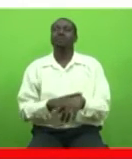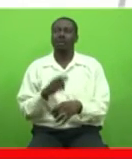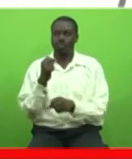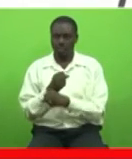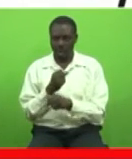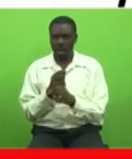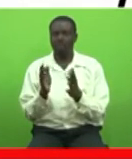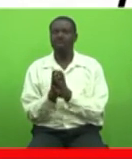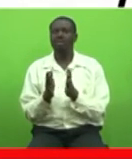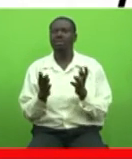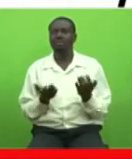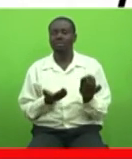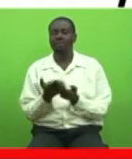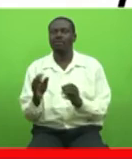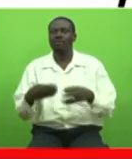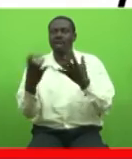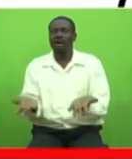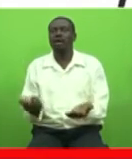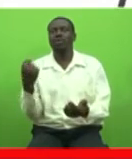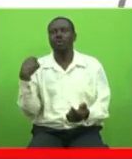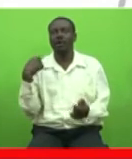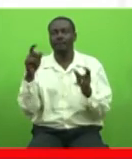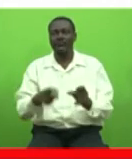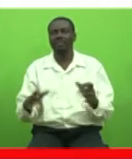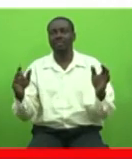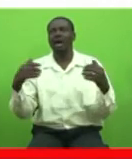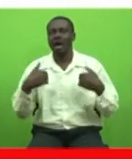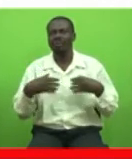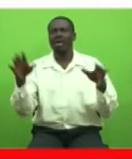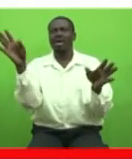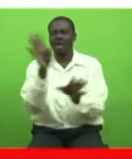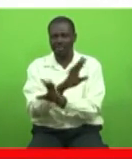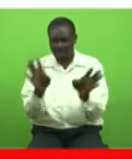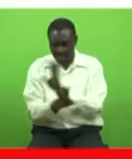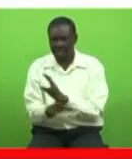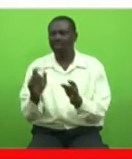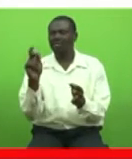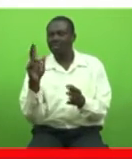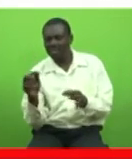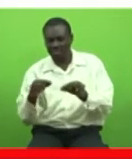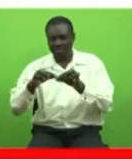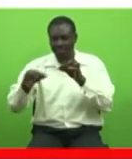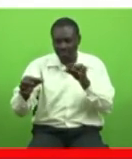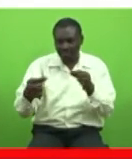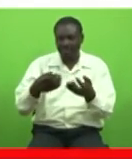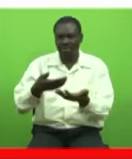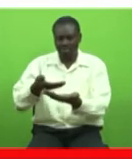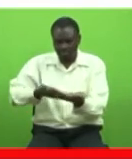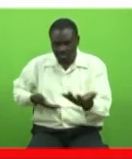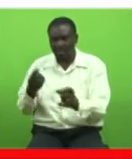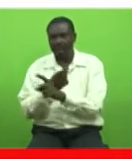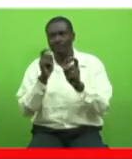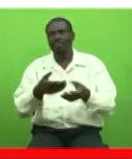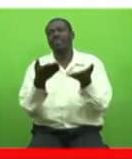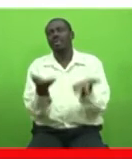needed supplies at hand, a rape kit. It is important to respect the person's modesty by